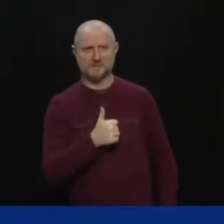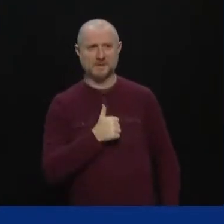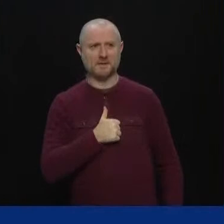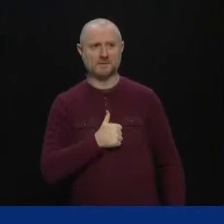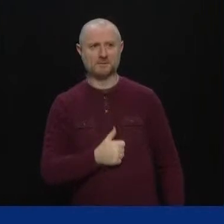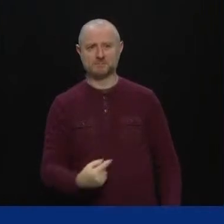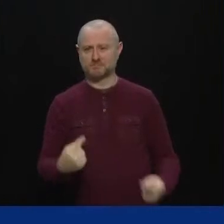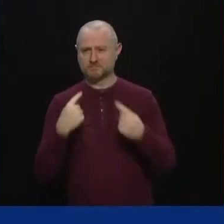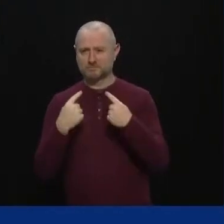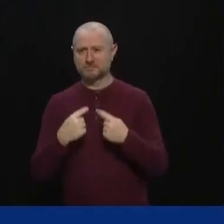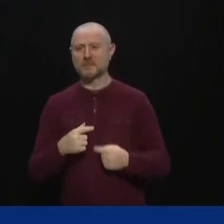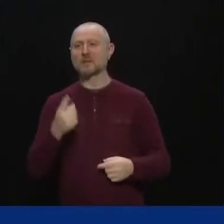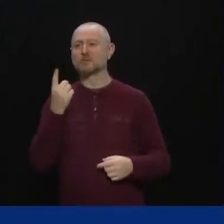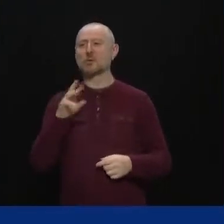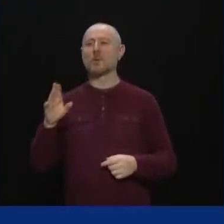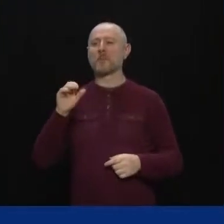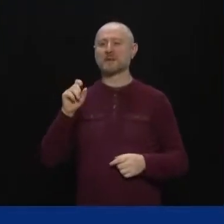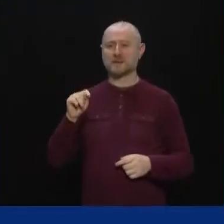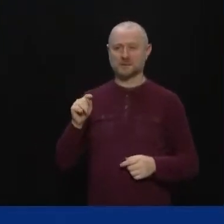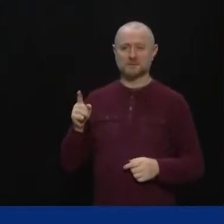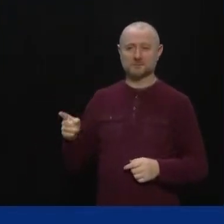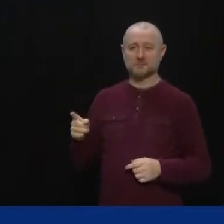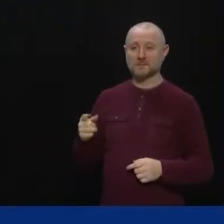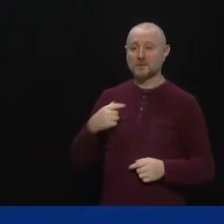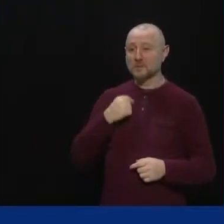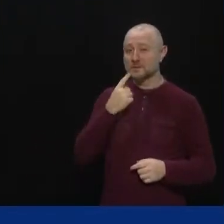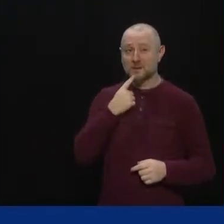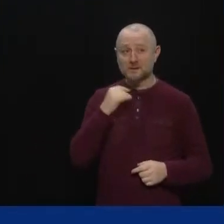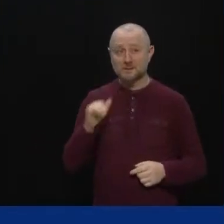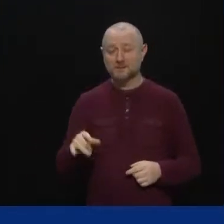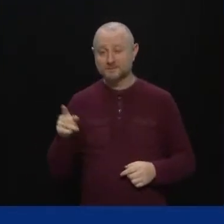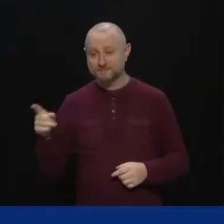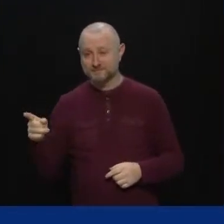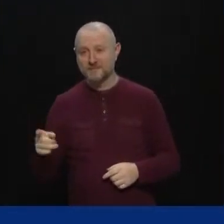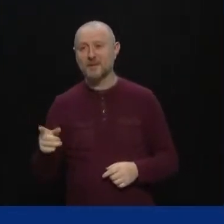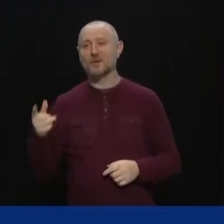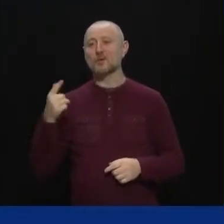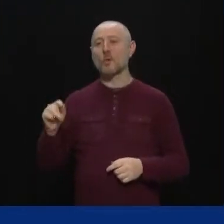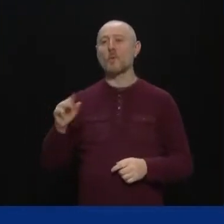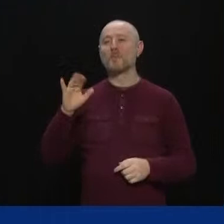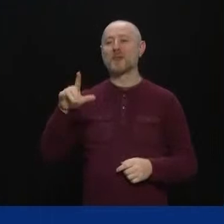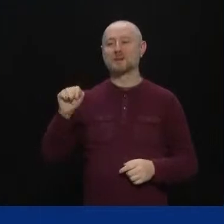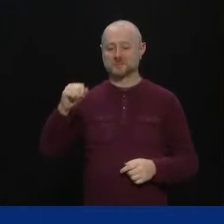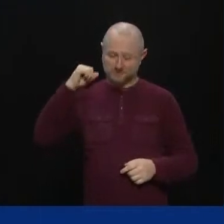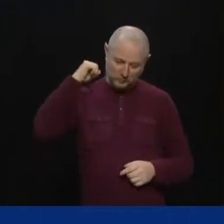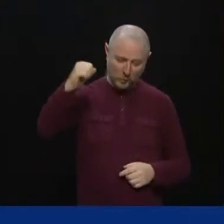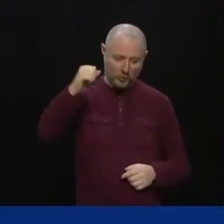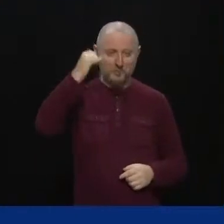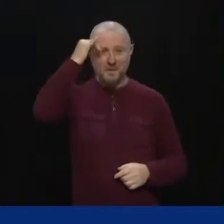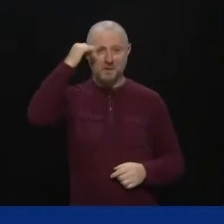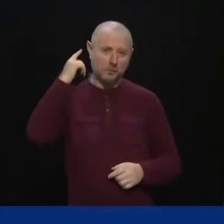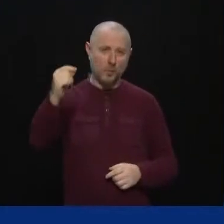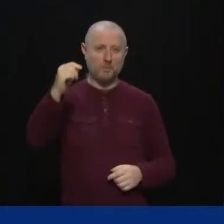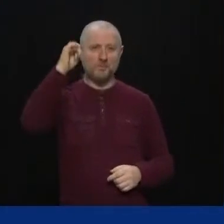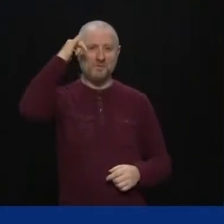we say when we greet people in West New York? Say it again. Go Bills. Go Bills. Okay, go Bills. Thank you, everybody. Appreciate it.